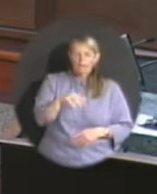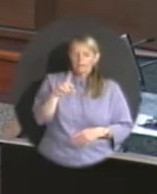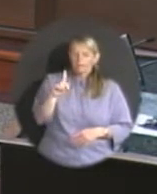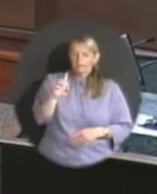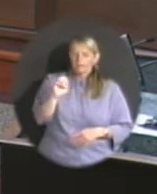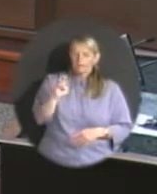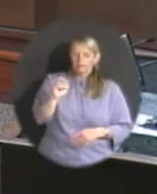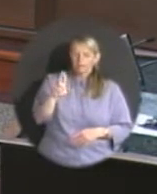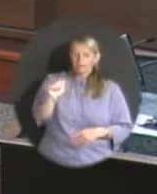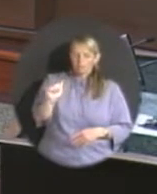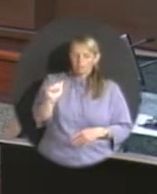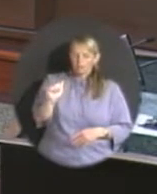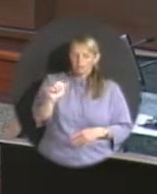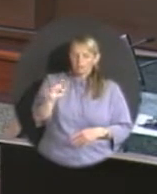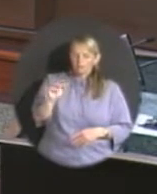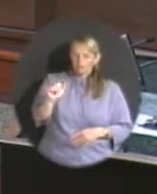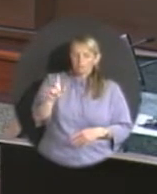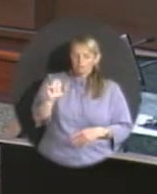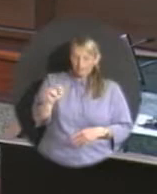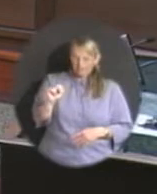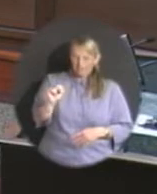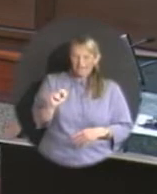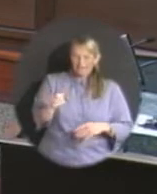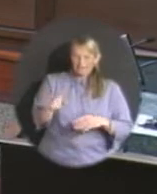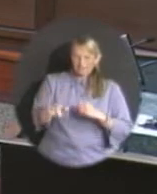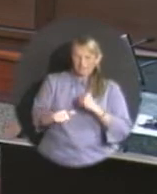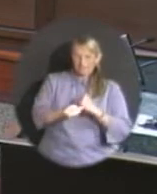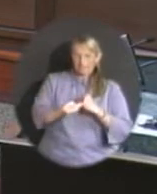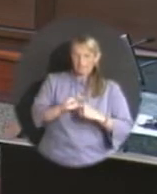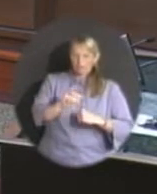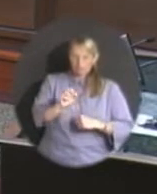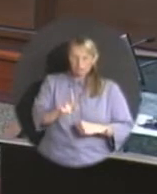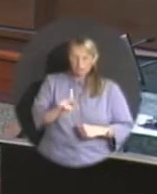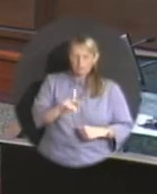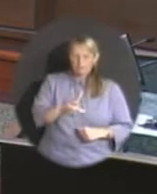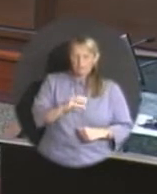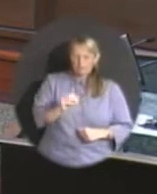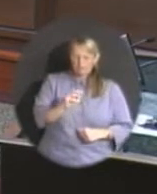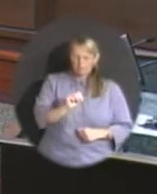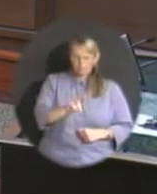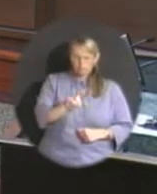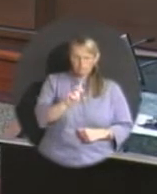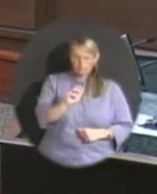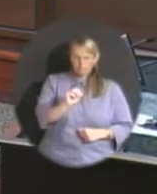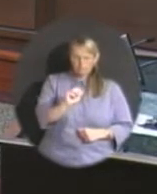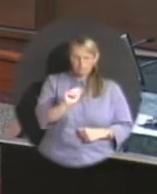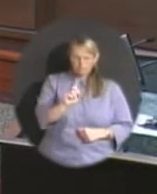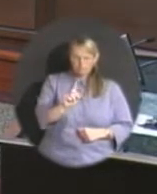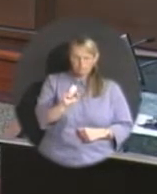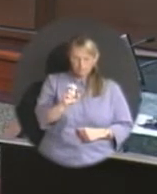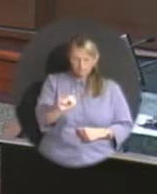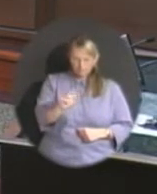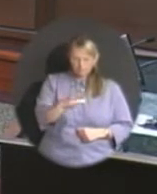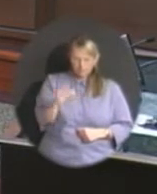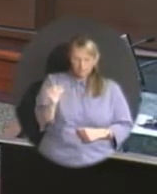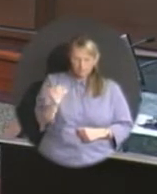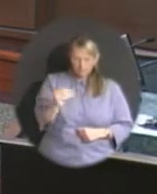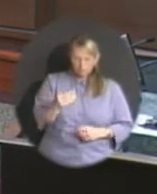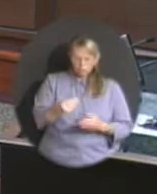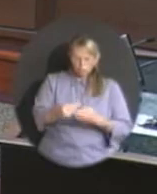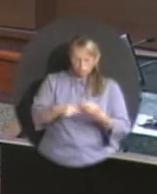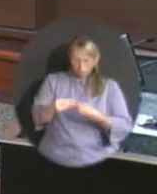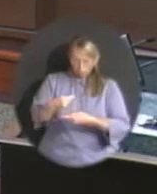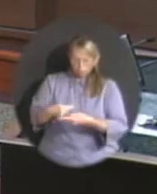clerk of the Board of Education, and Mr. Merle Hastert as treasurer of the Board of Education for 2012-13.